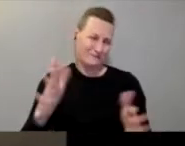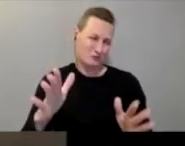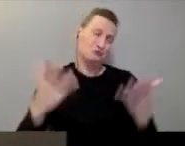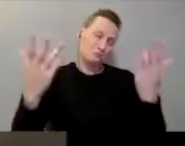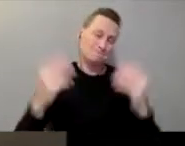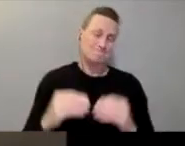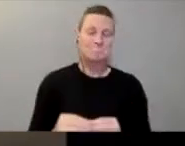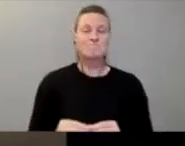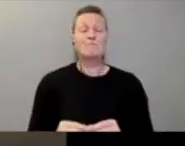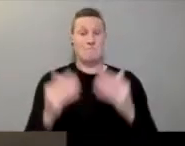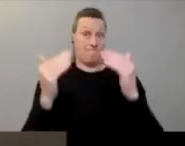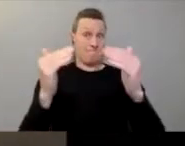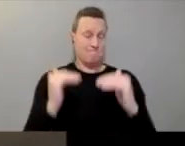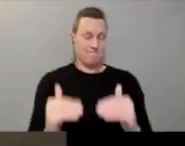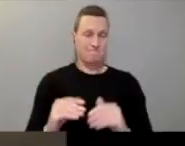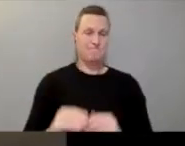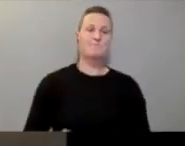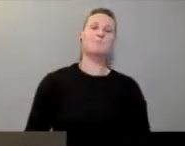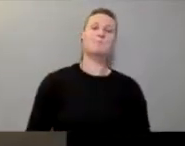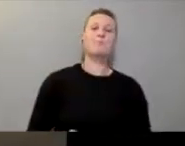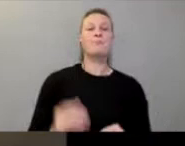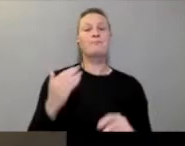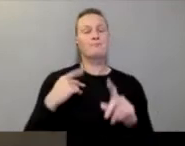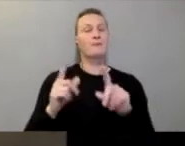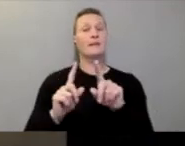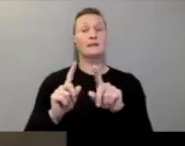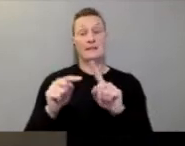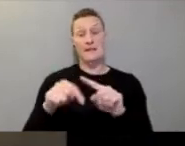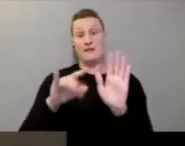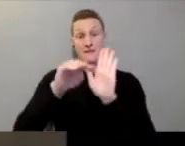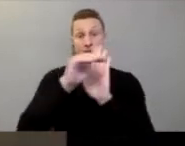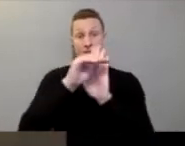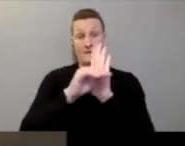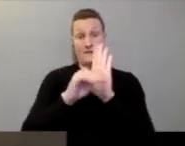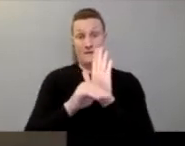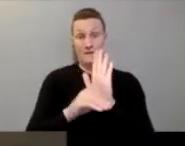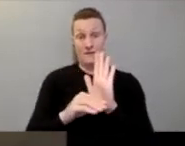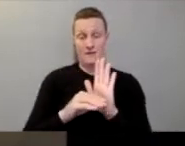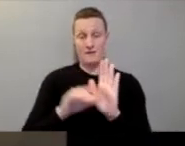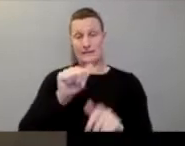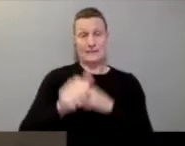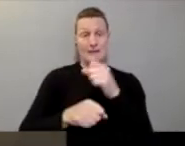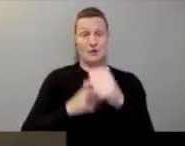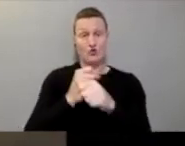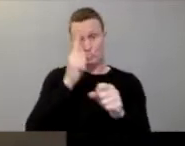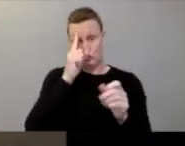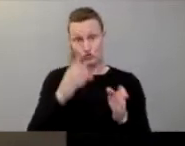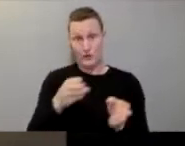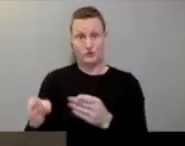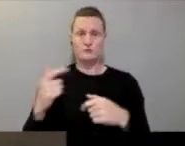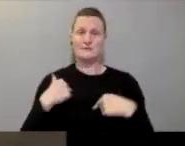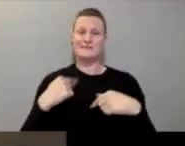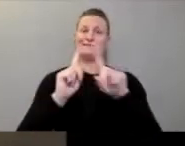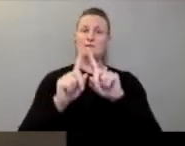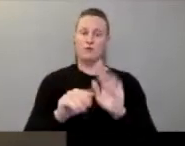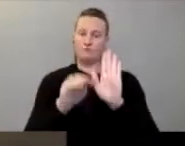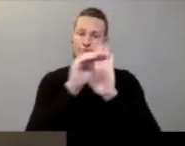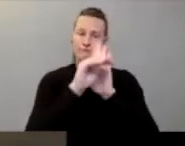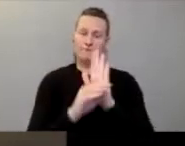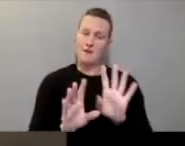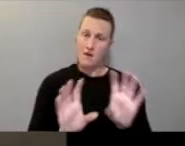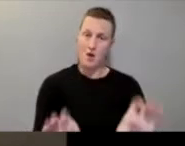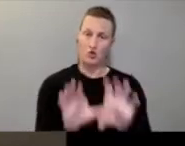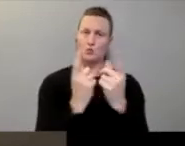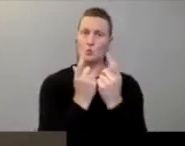So there are a number of action items within the 10-year public art strategy, and those are sort of